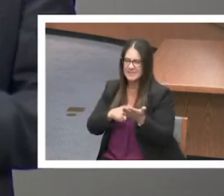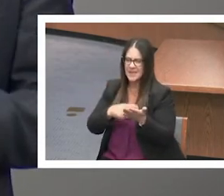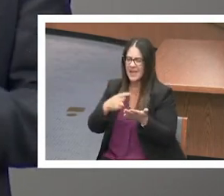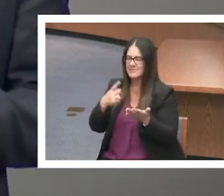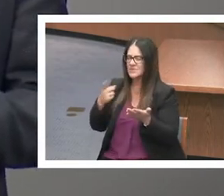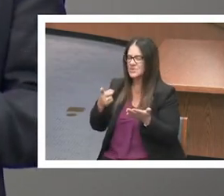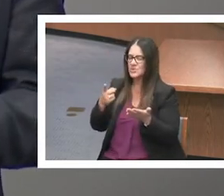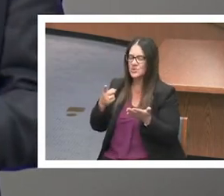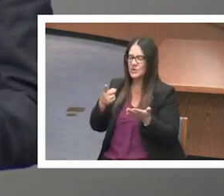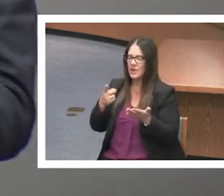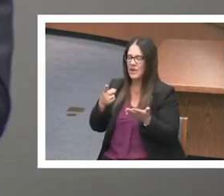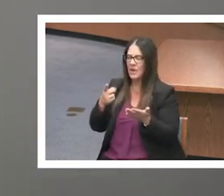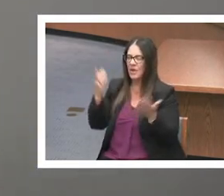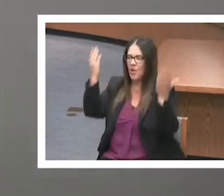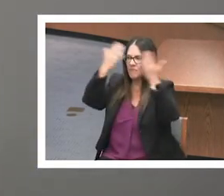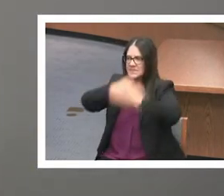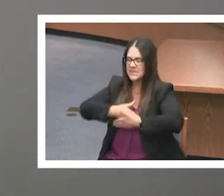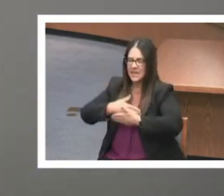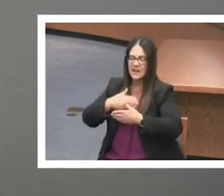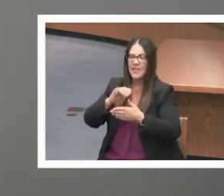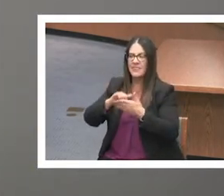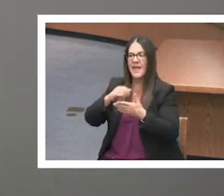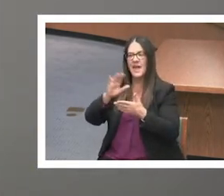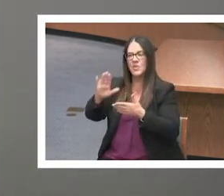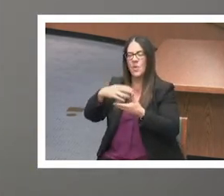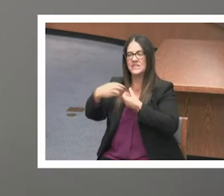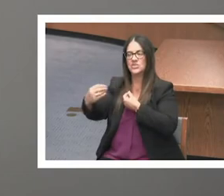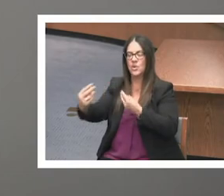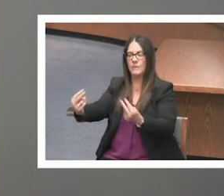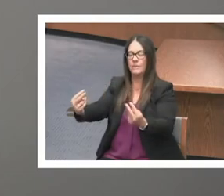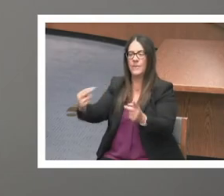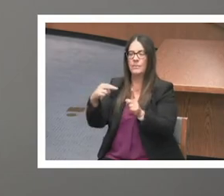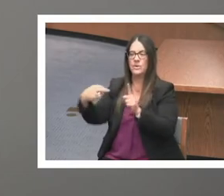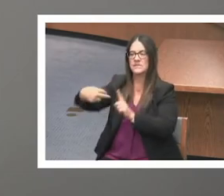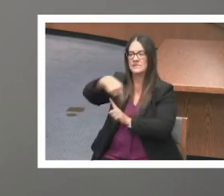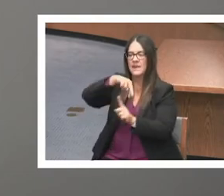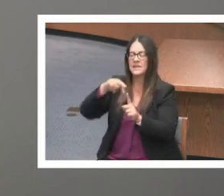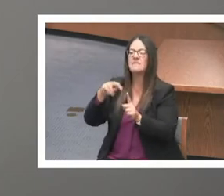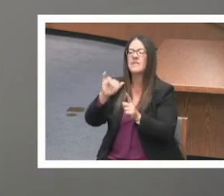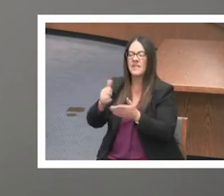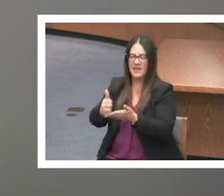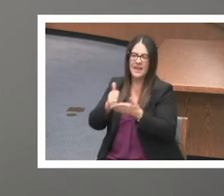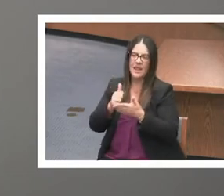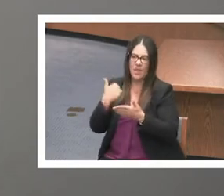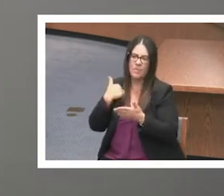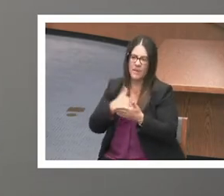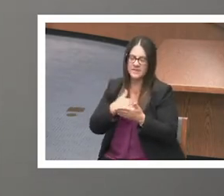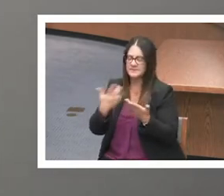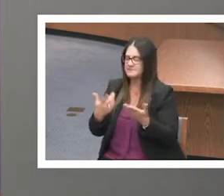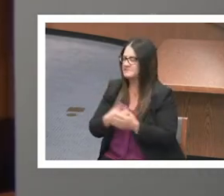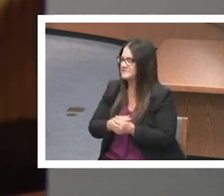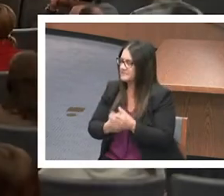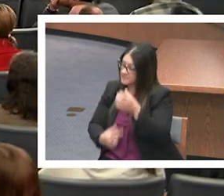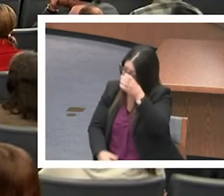for the trees in these jobs, and it's that external perspective that helps you understand when that's not happening. Yeah.